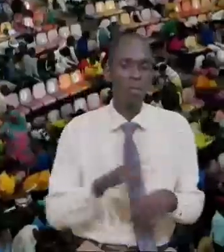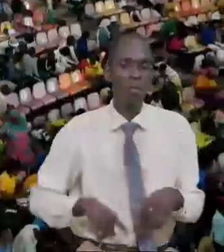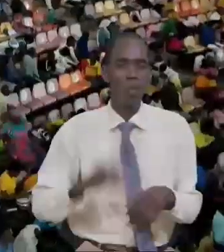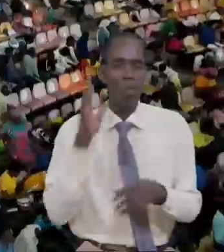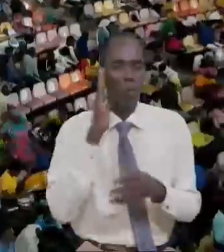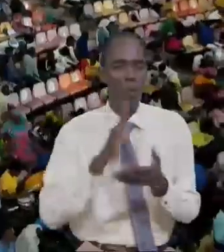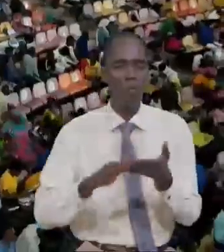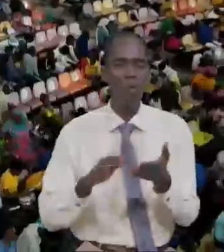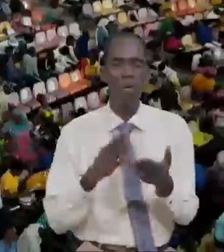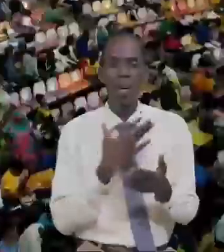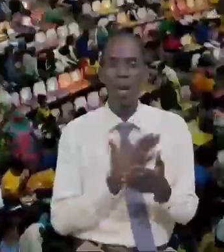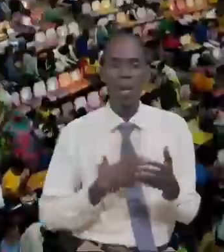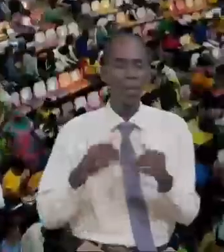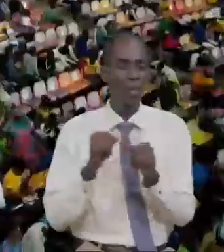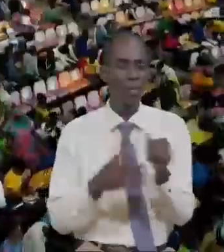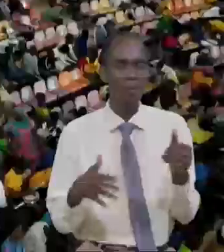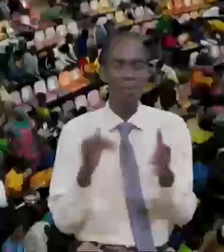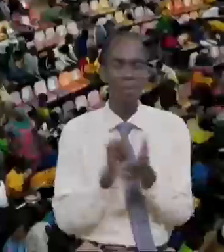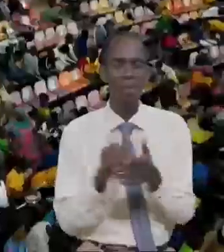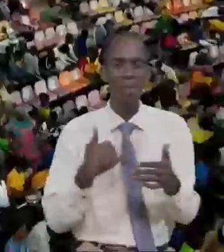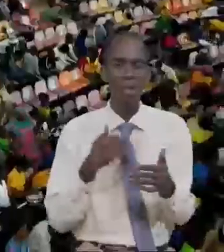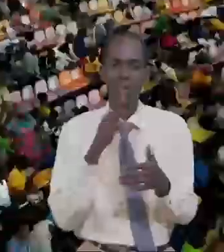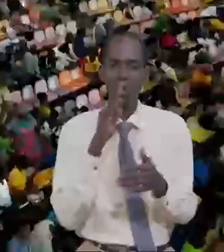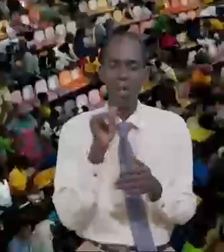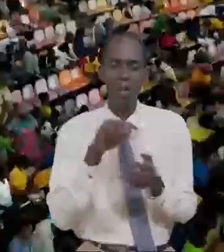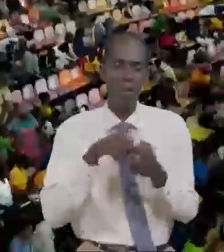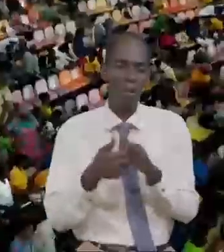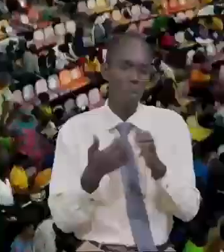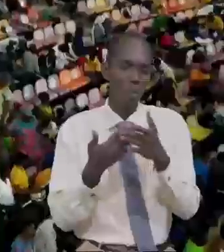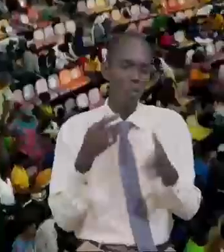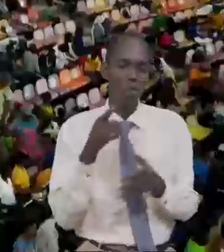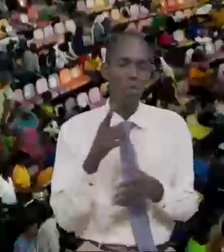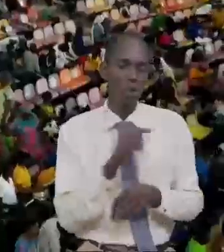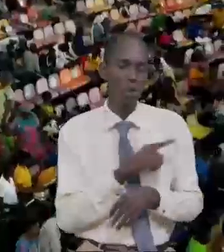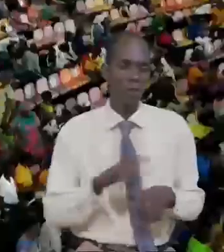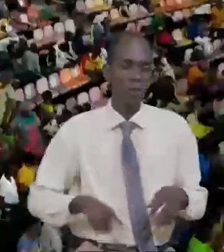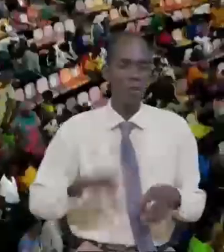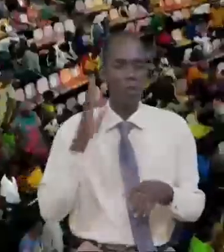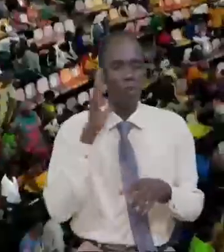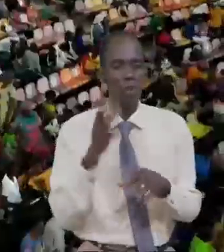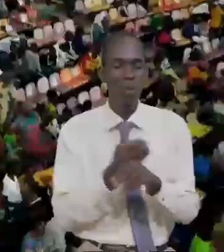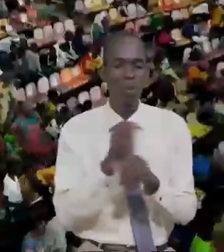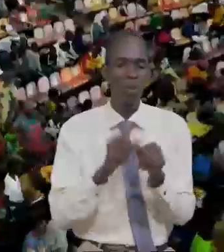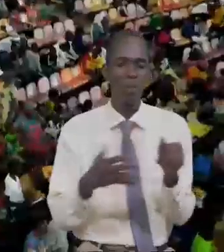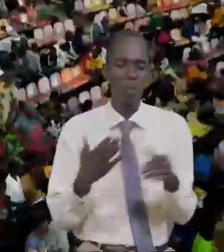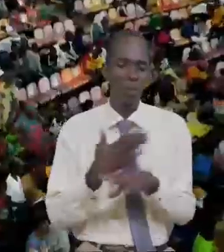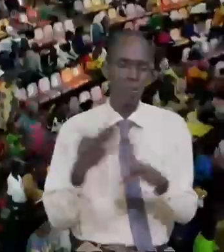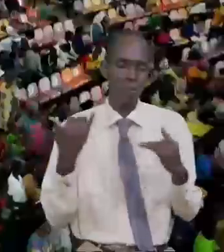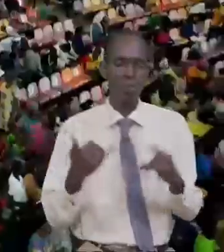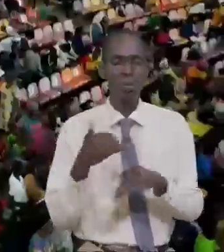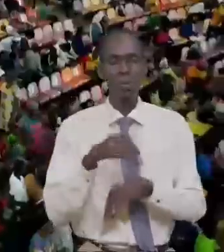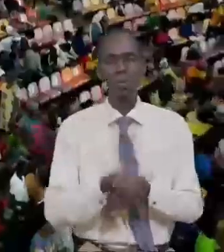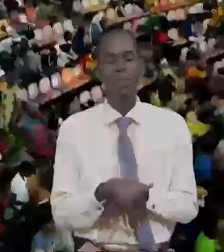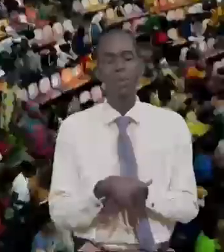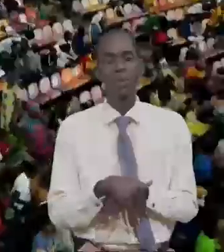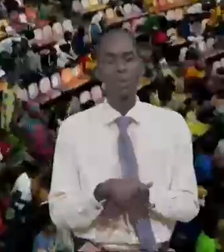tonight. Raise up your hand. You know where you have been. You know what you've done. You know the failure you have been. You know the defeat that has been in your life.